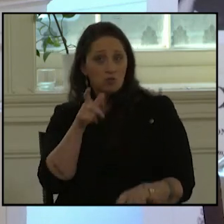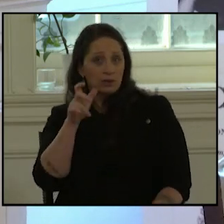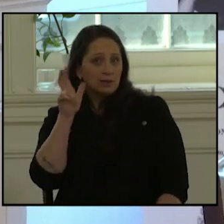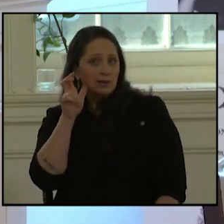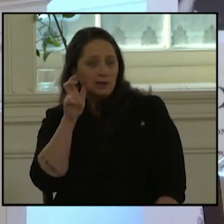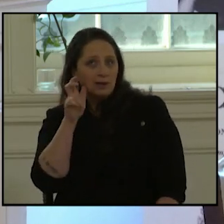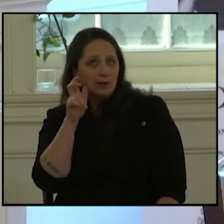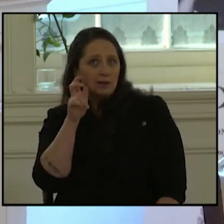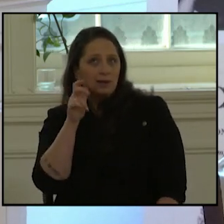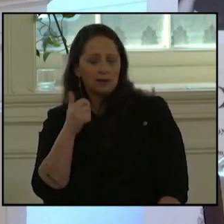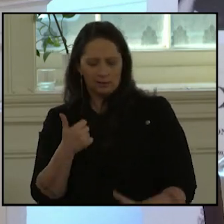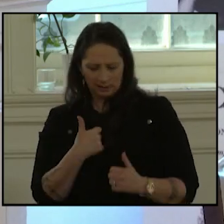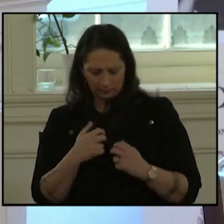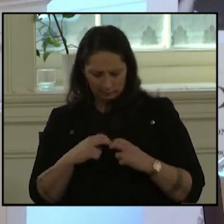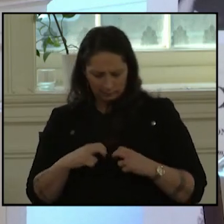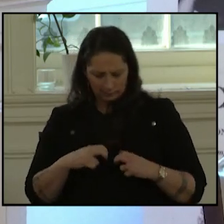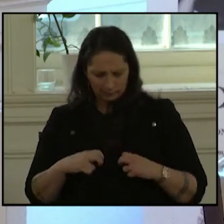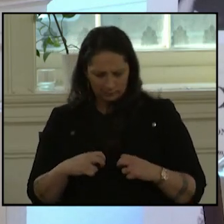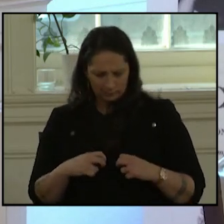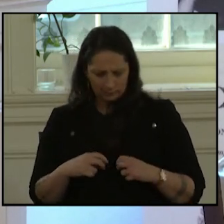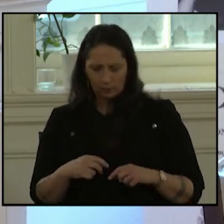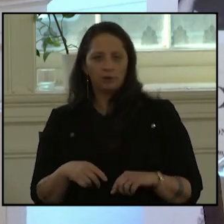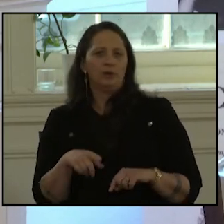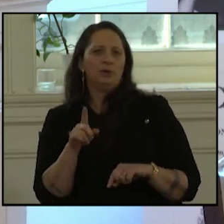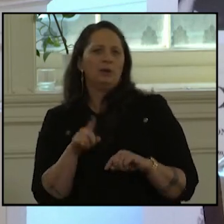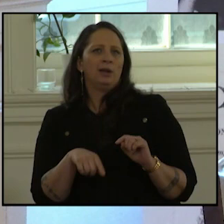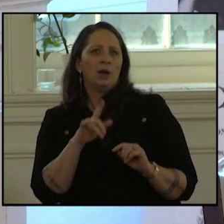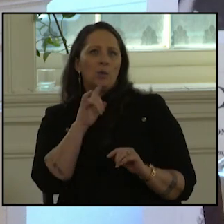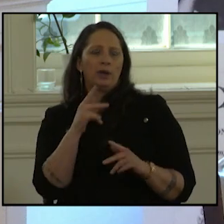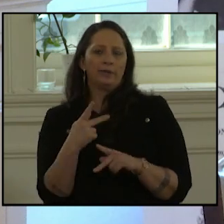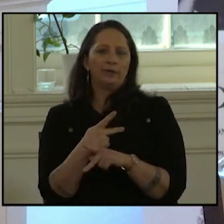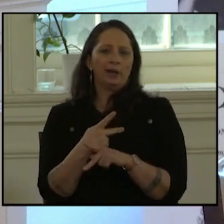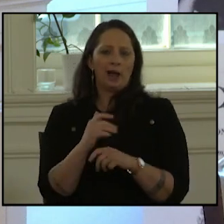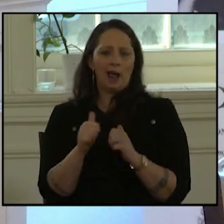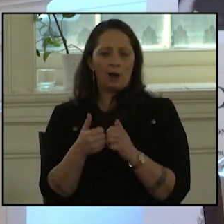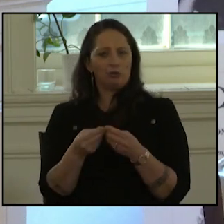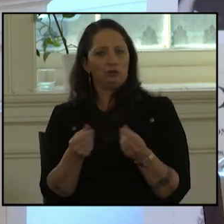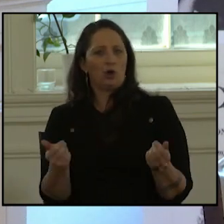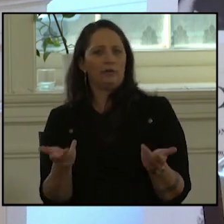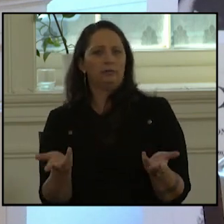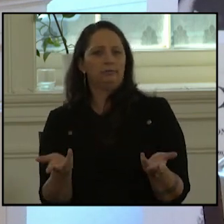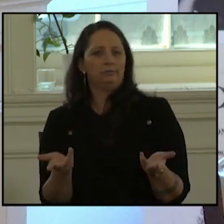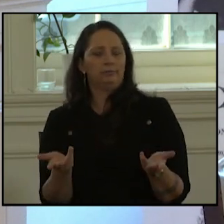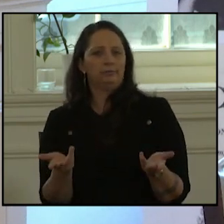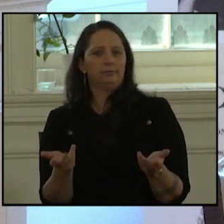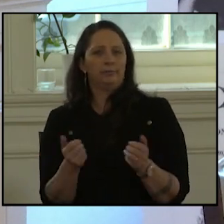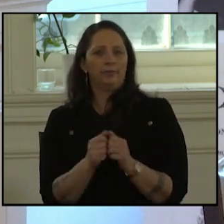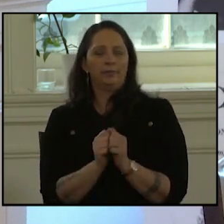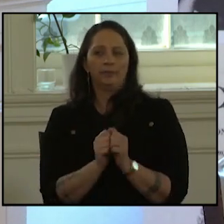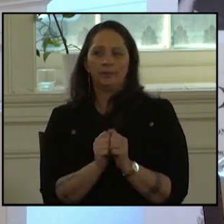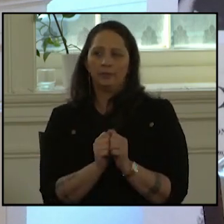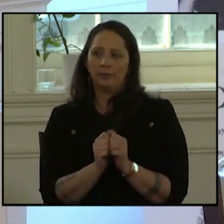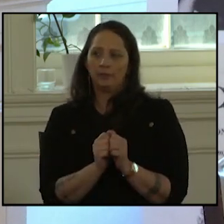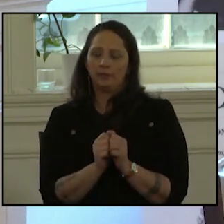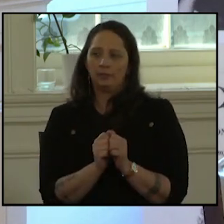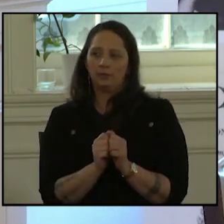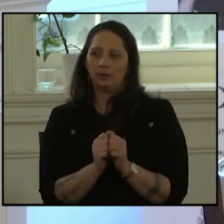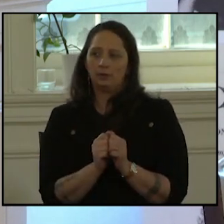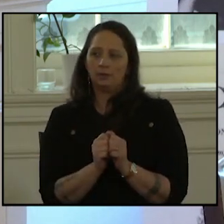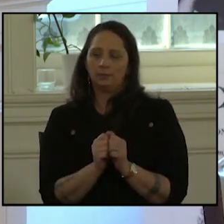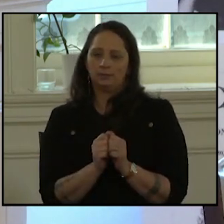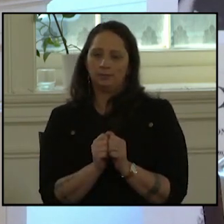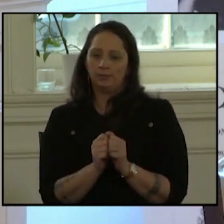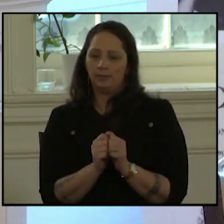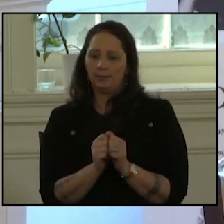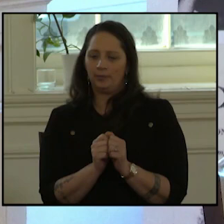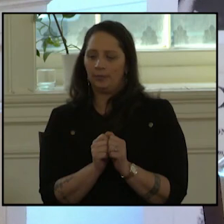then self-interrogate, then you can't really figure out how to solve that. And so, like, you know,